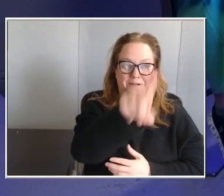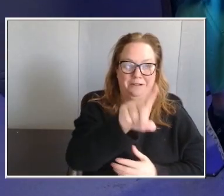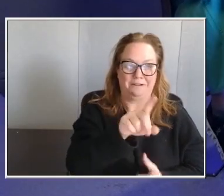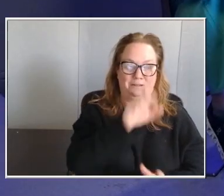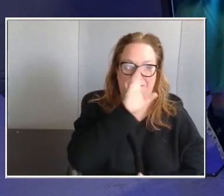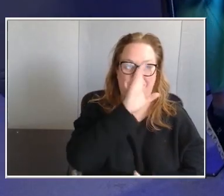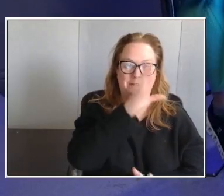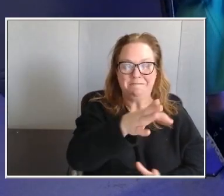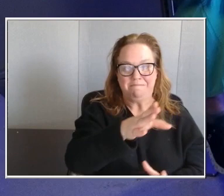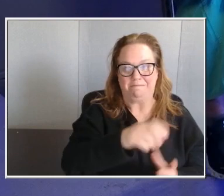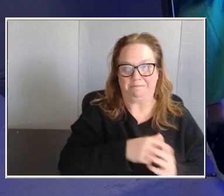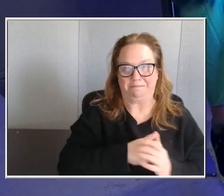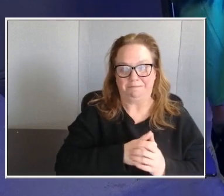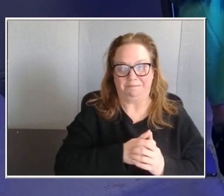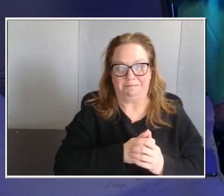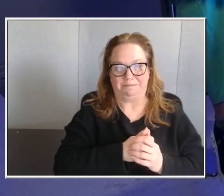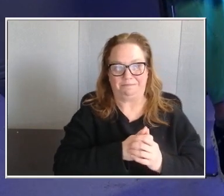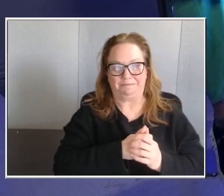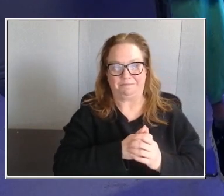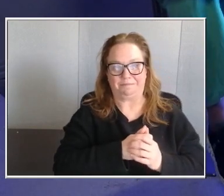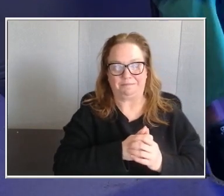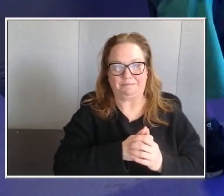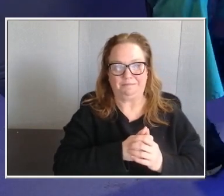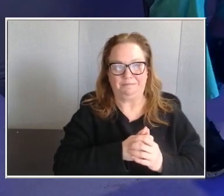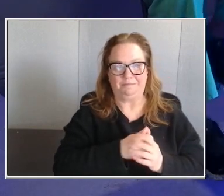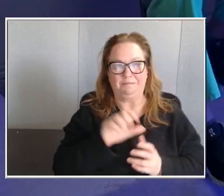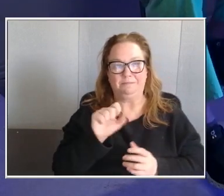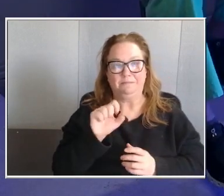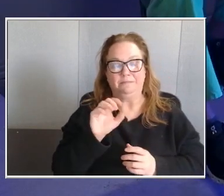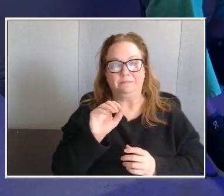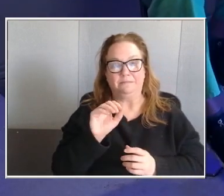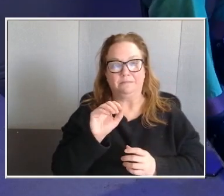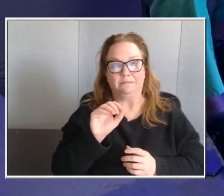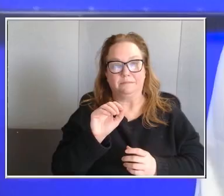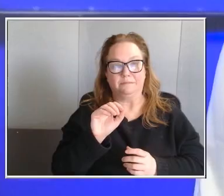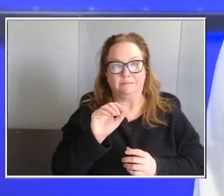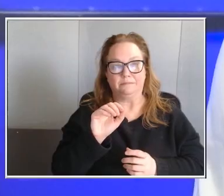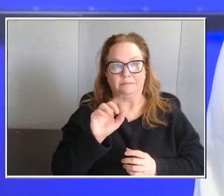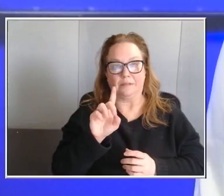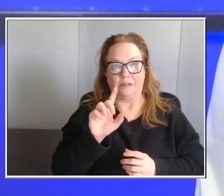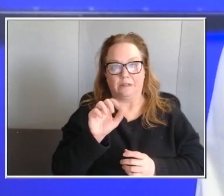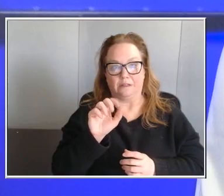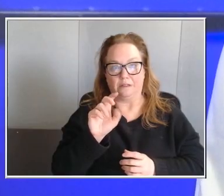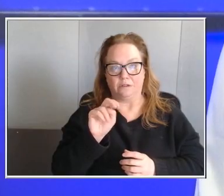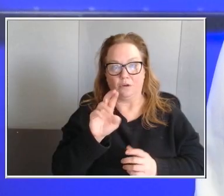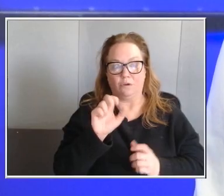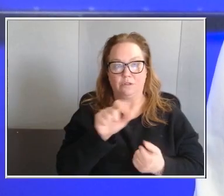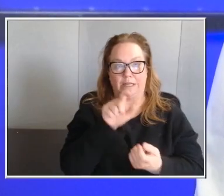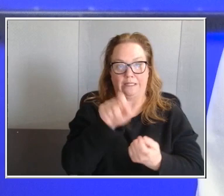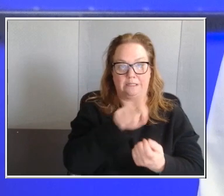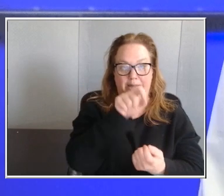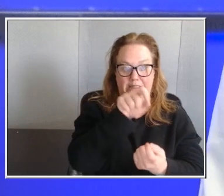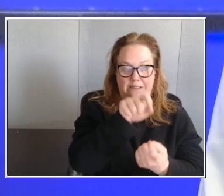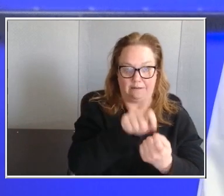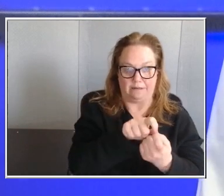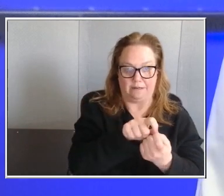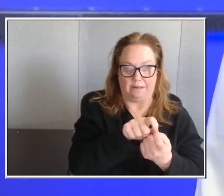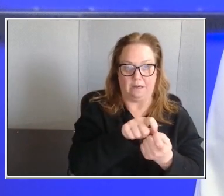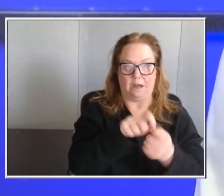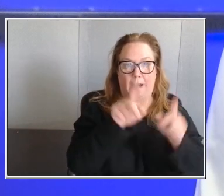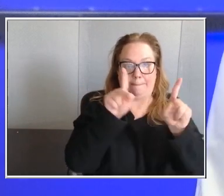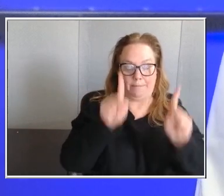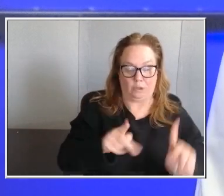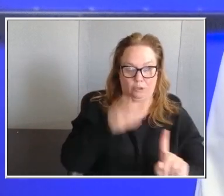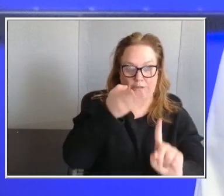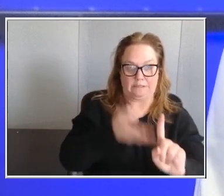that. We're all gonna be I'll jump on that one. So donors can specify a recipient. That